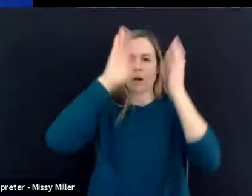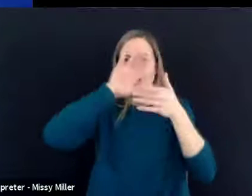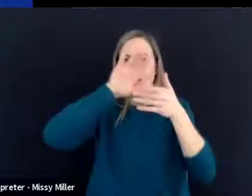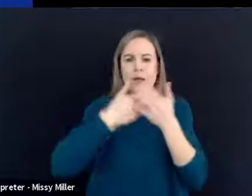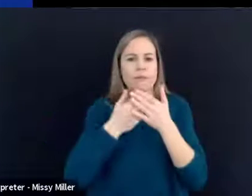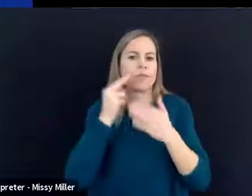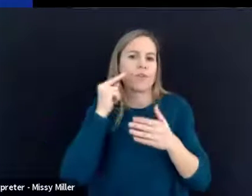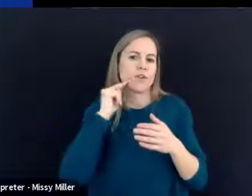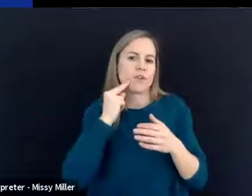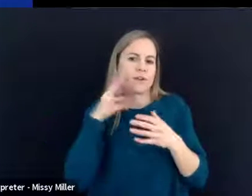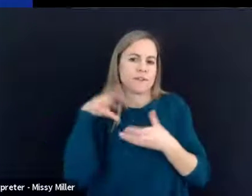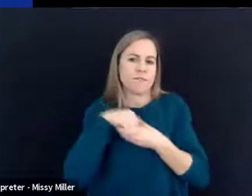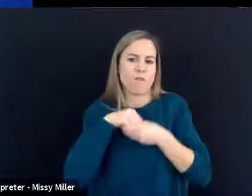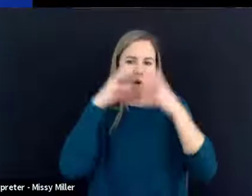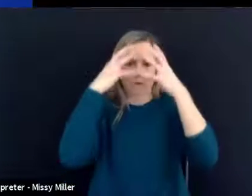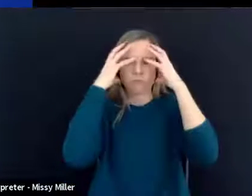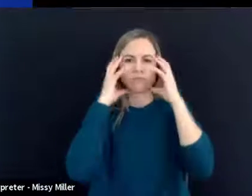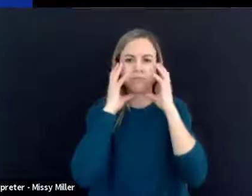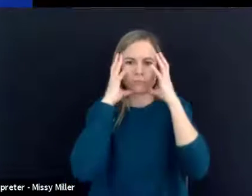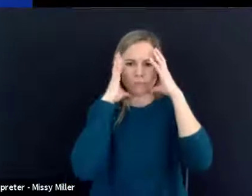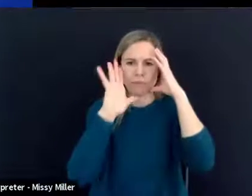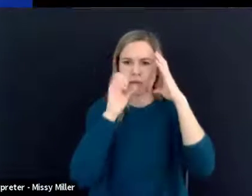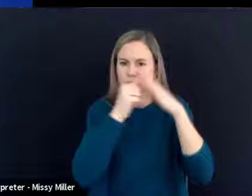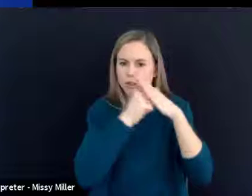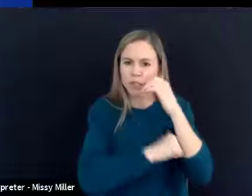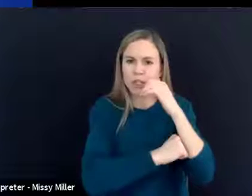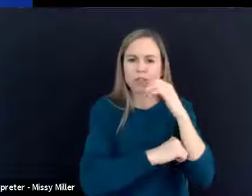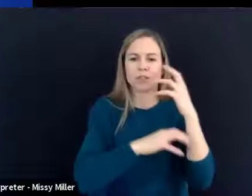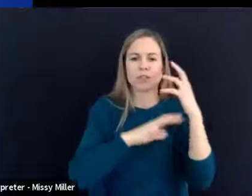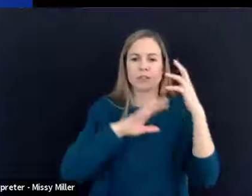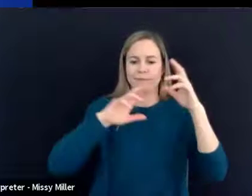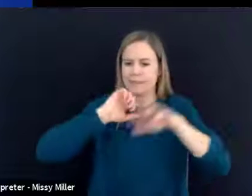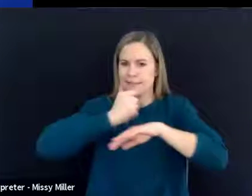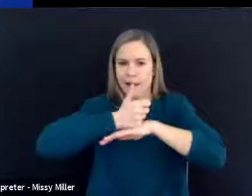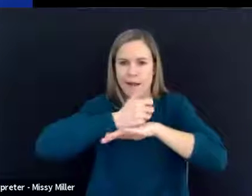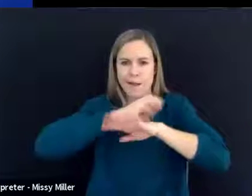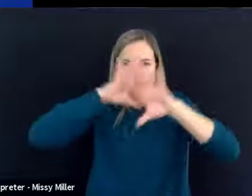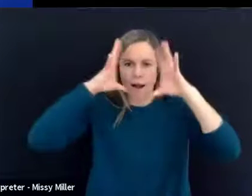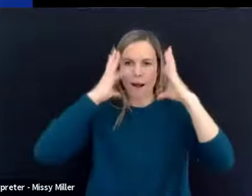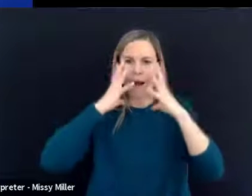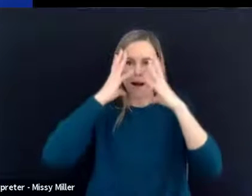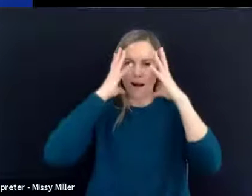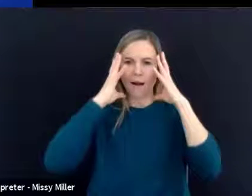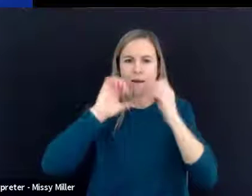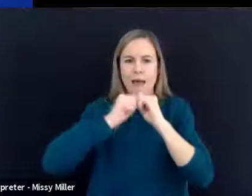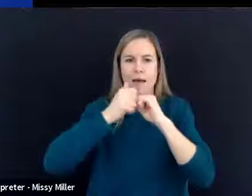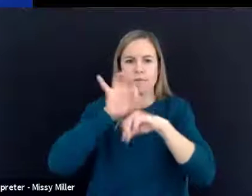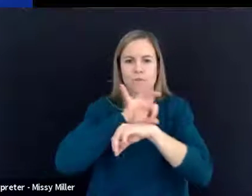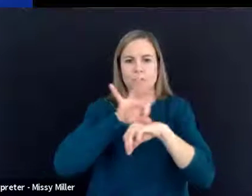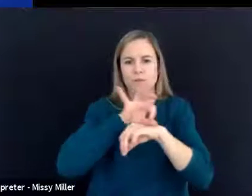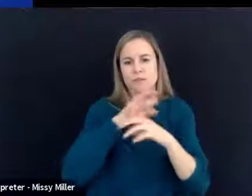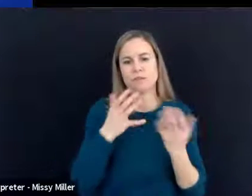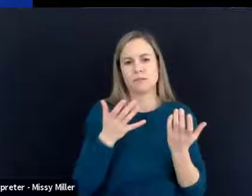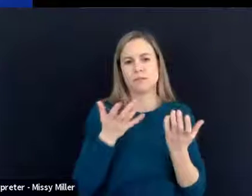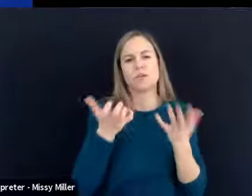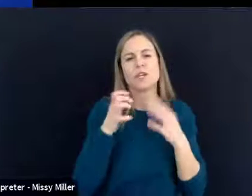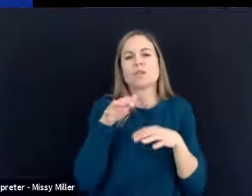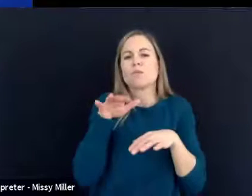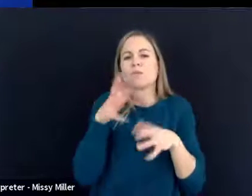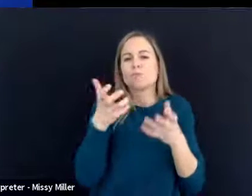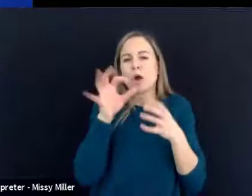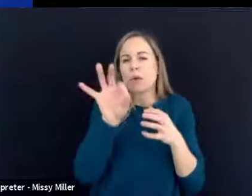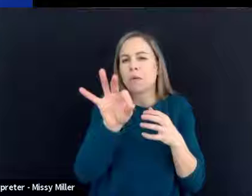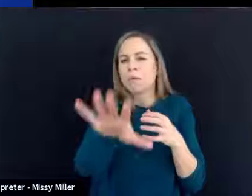problem with those structurally, physiologically, so that you're aware that these are some of the